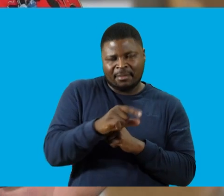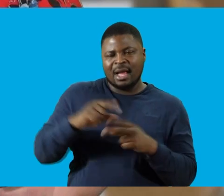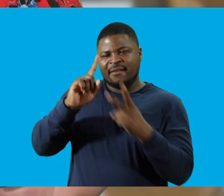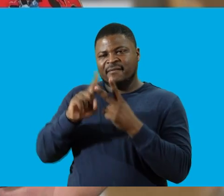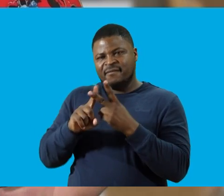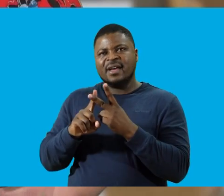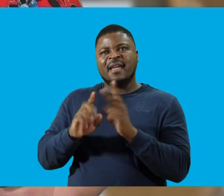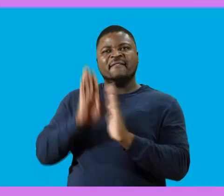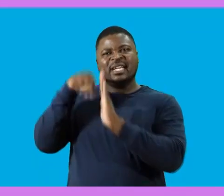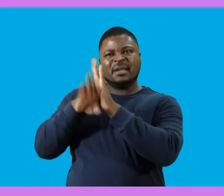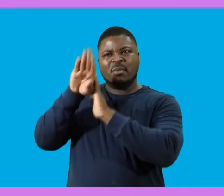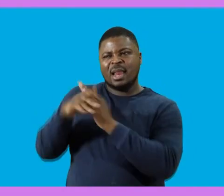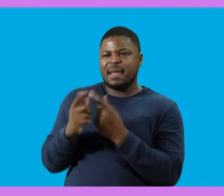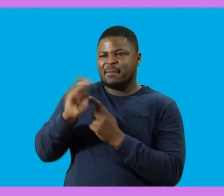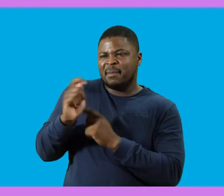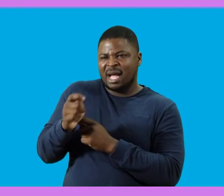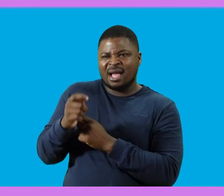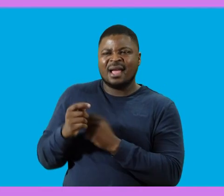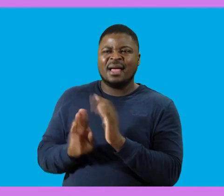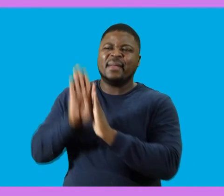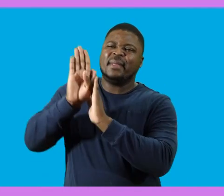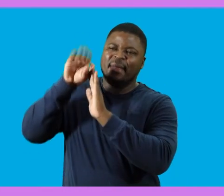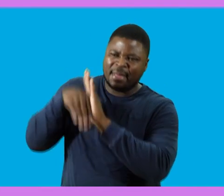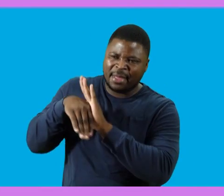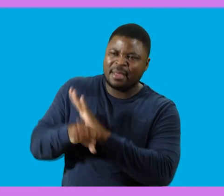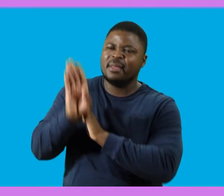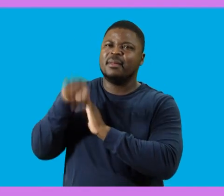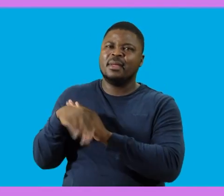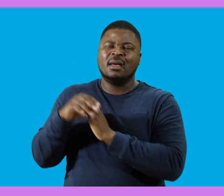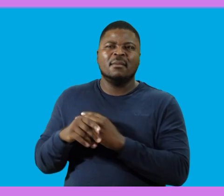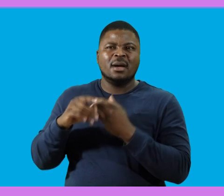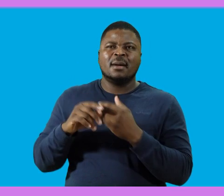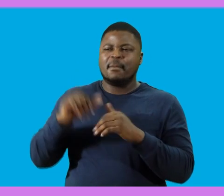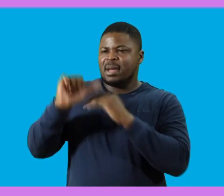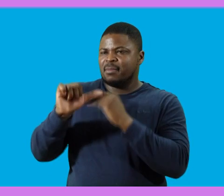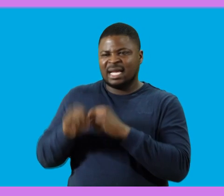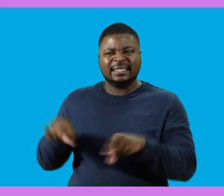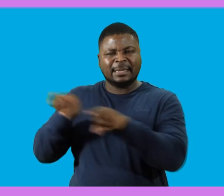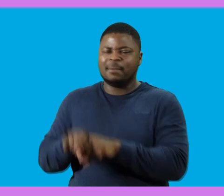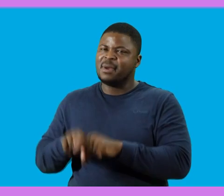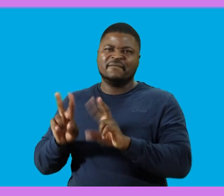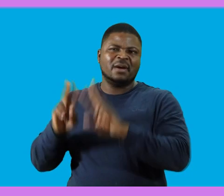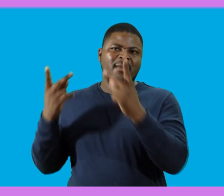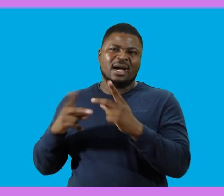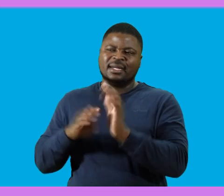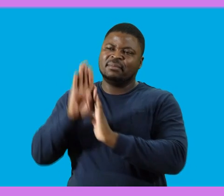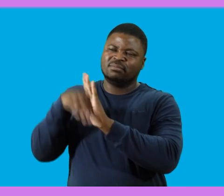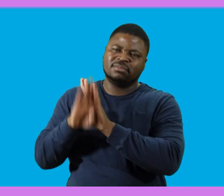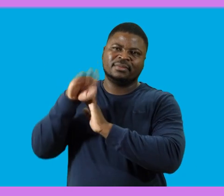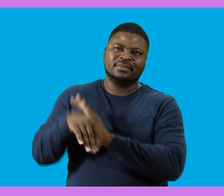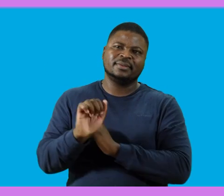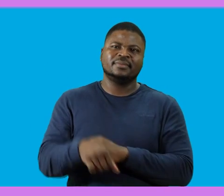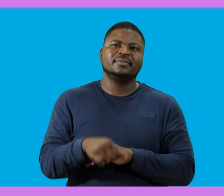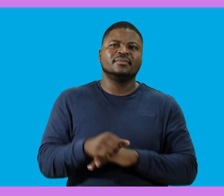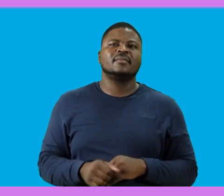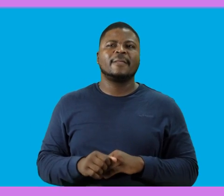calculating the fixed and the expenses and then deducting it. So what they want here is you had to say fixed,